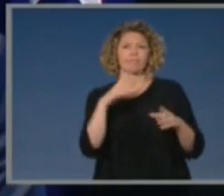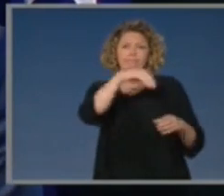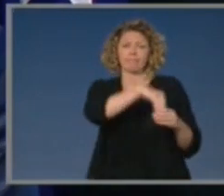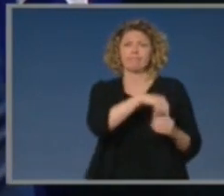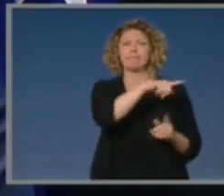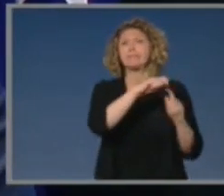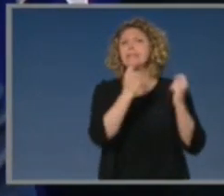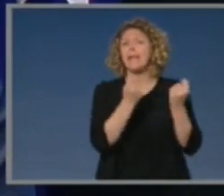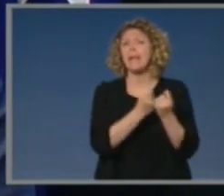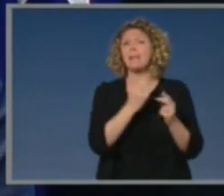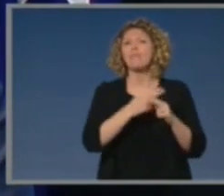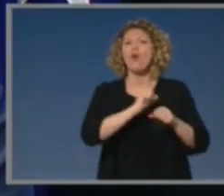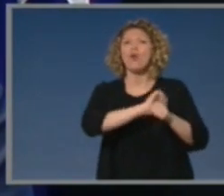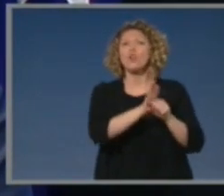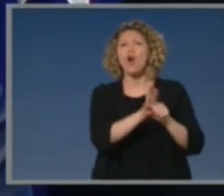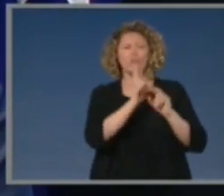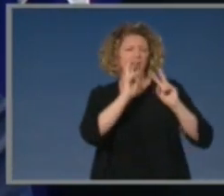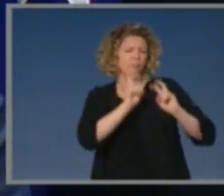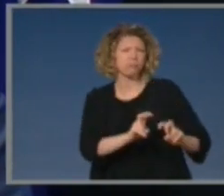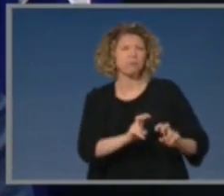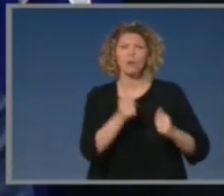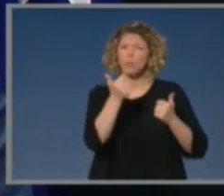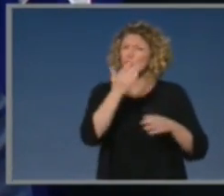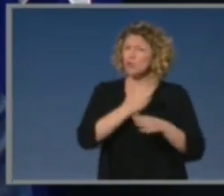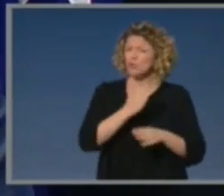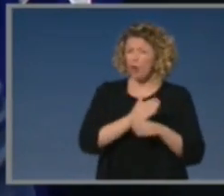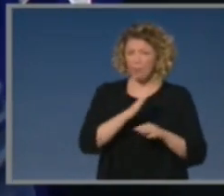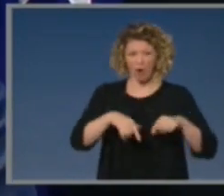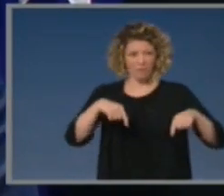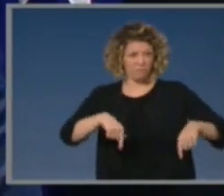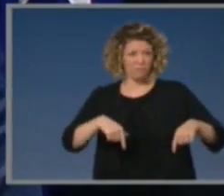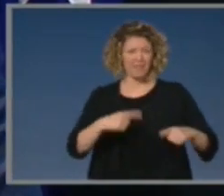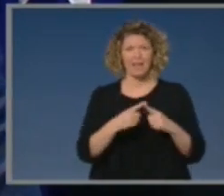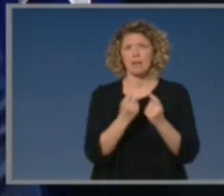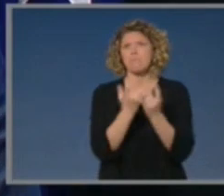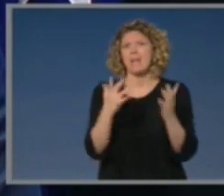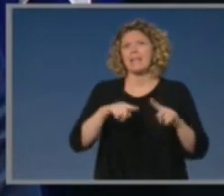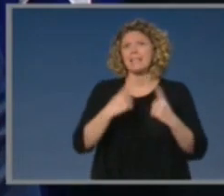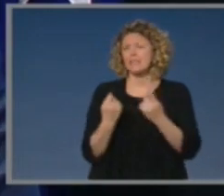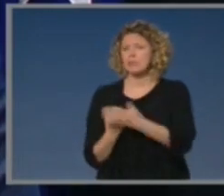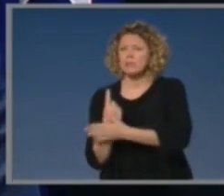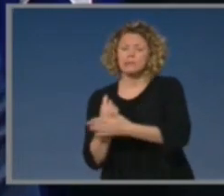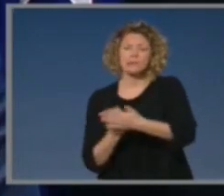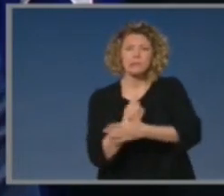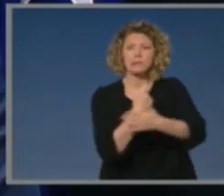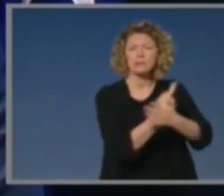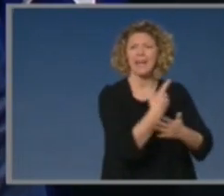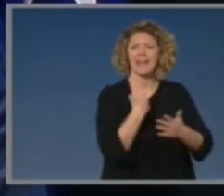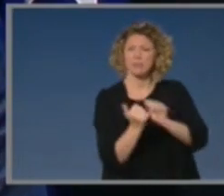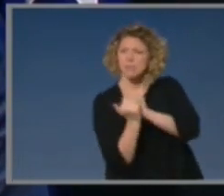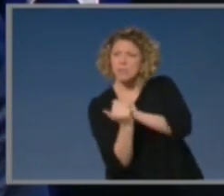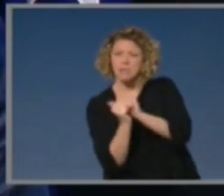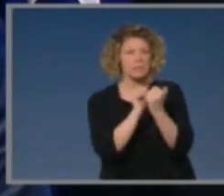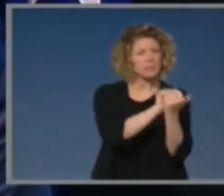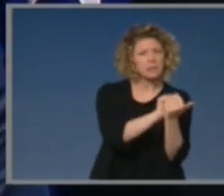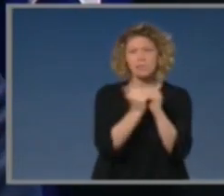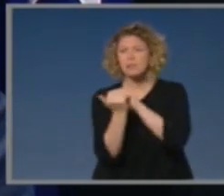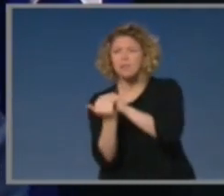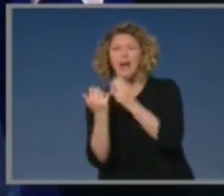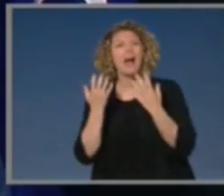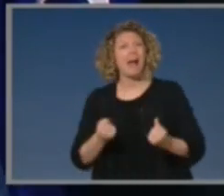thank you, Greg, for the great job you've done, not just on this issue, but on many of the issues we've been engaging across the workforce, and that's made a very